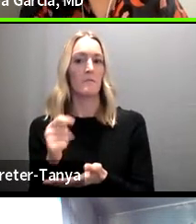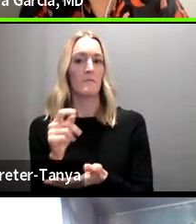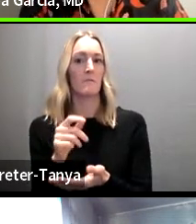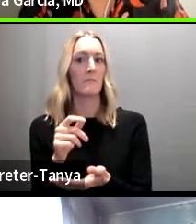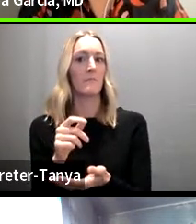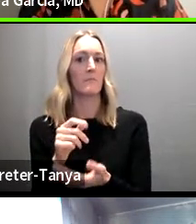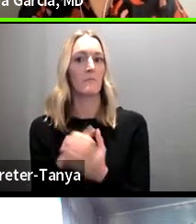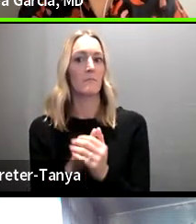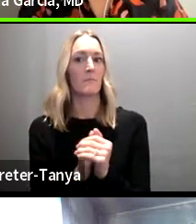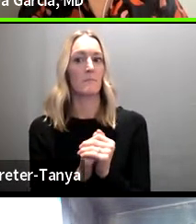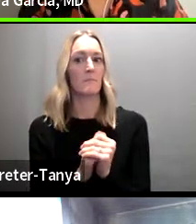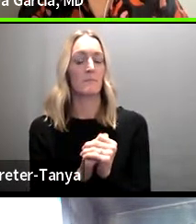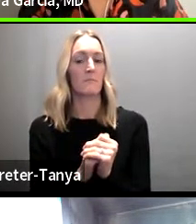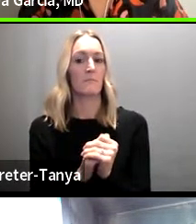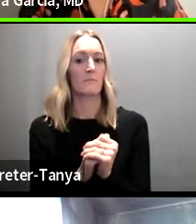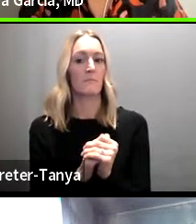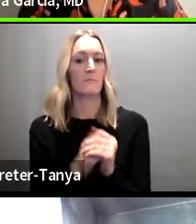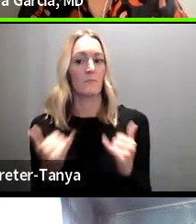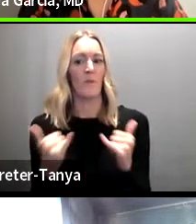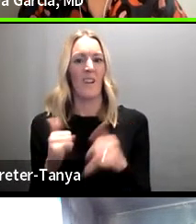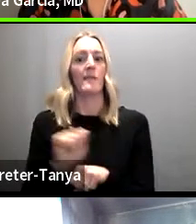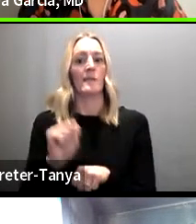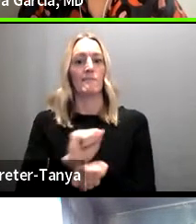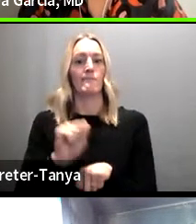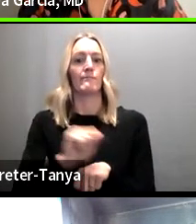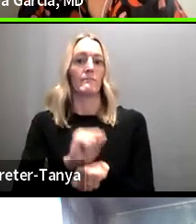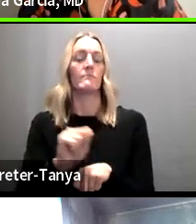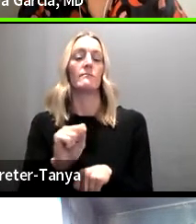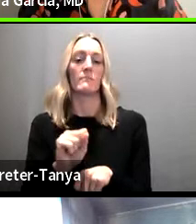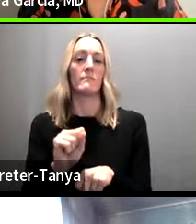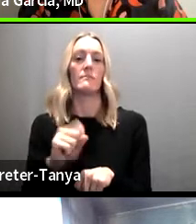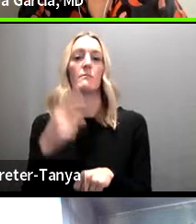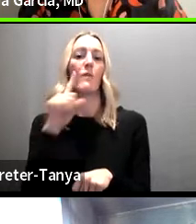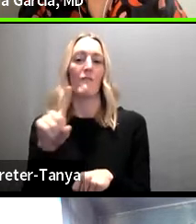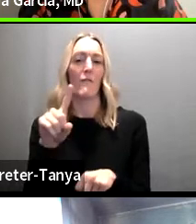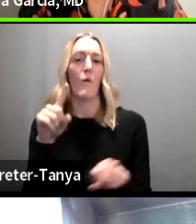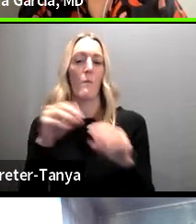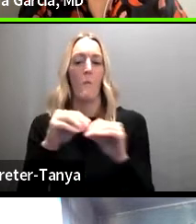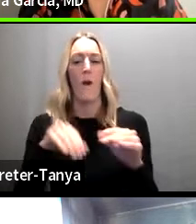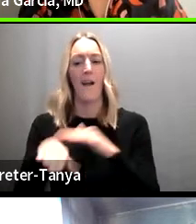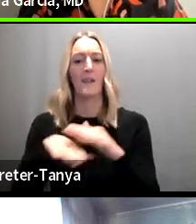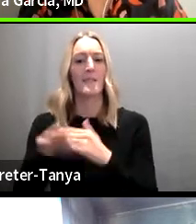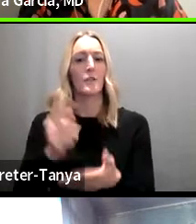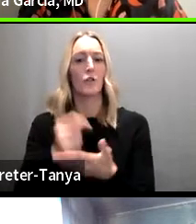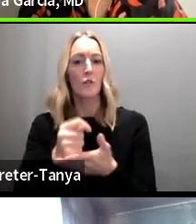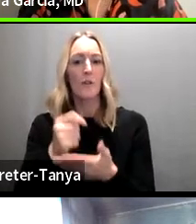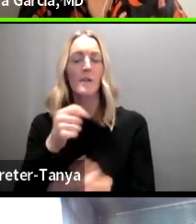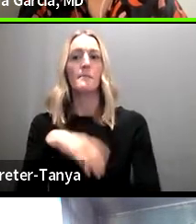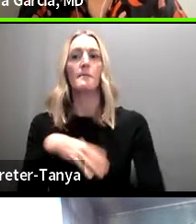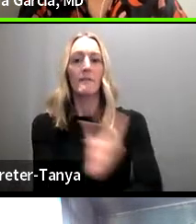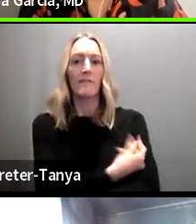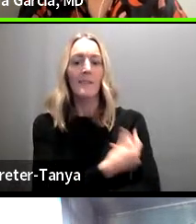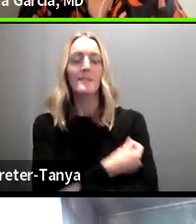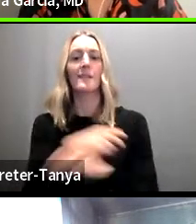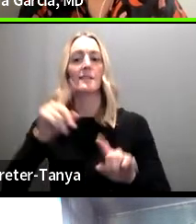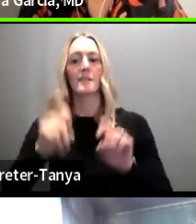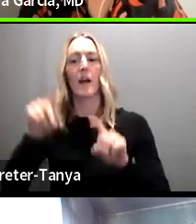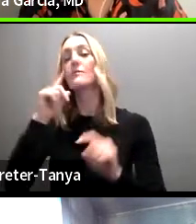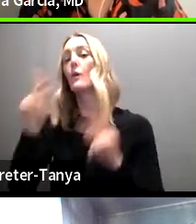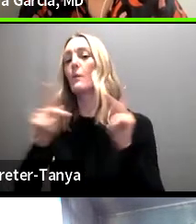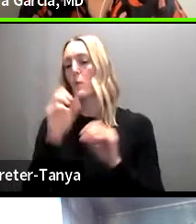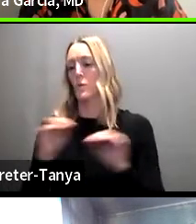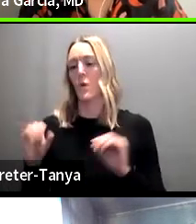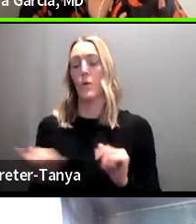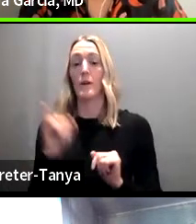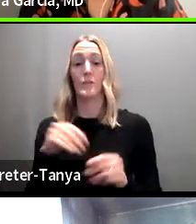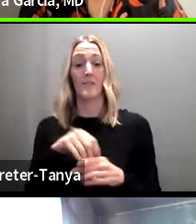being done around access to treatments, vaccines, and tests for people who are uninsured. In Kansas, we have the volunteer testing